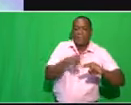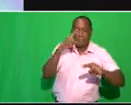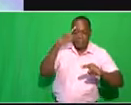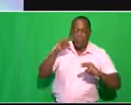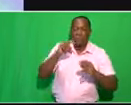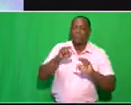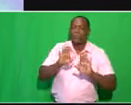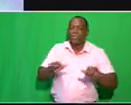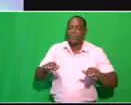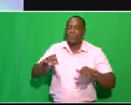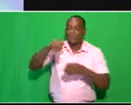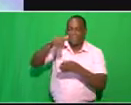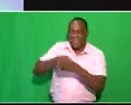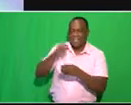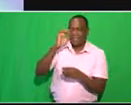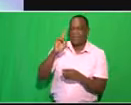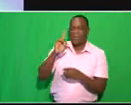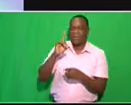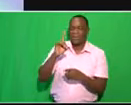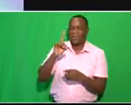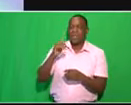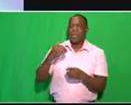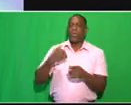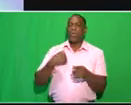a slogan coming out of that.